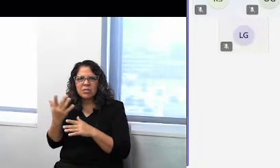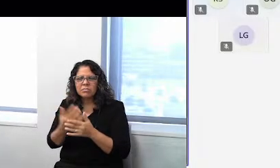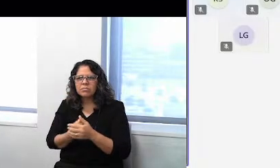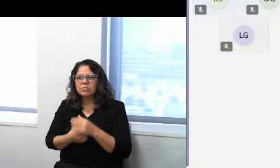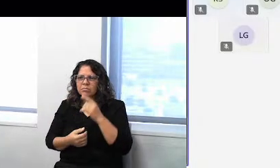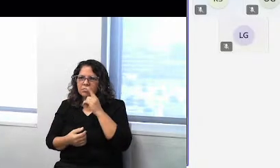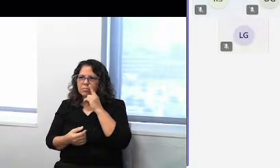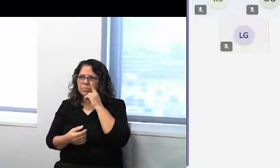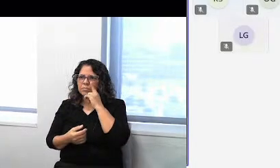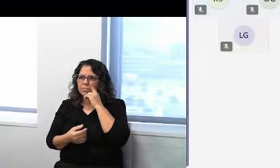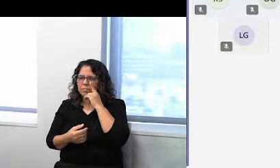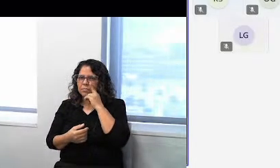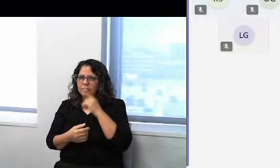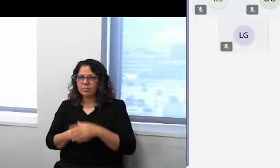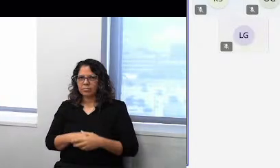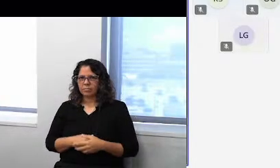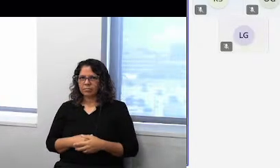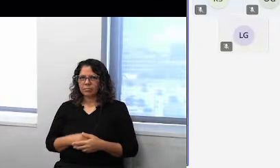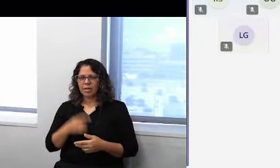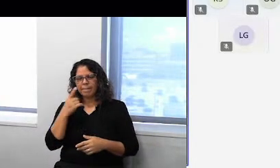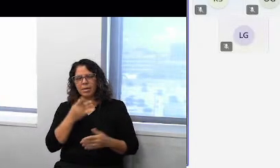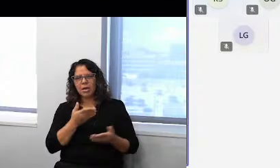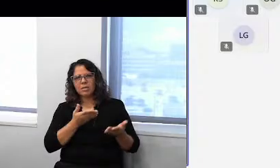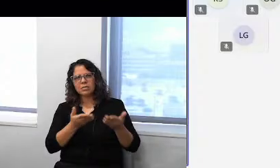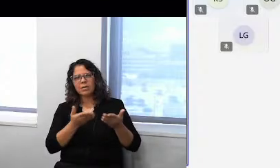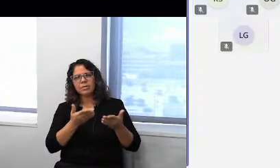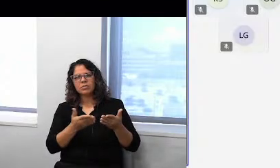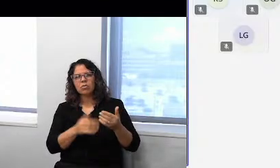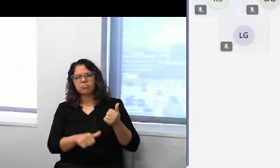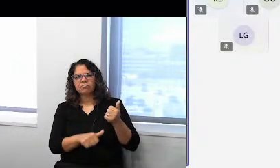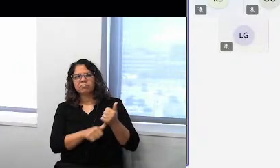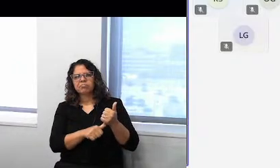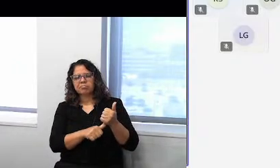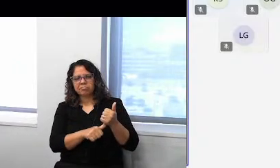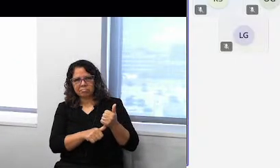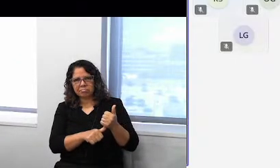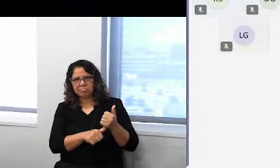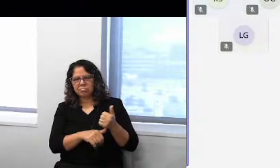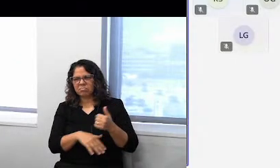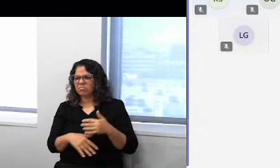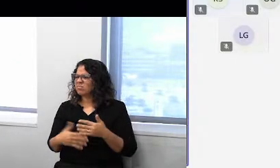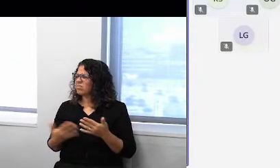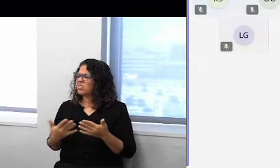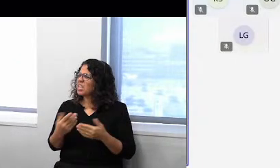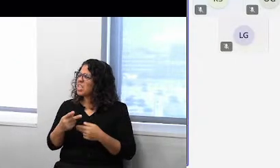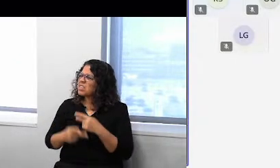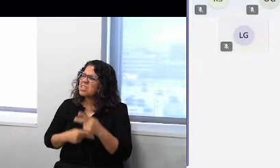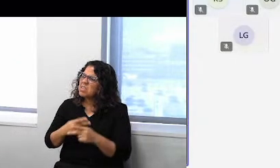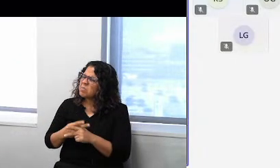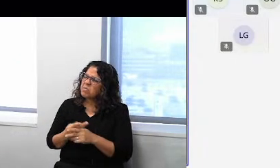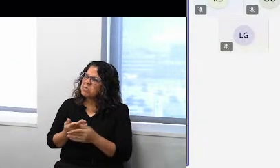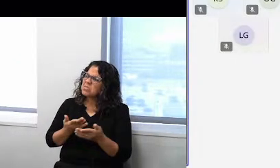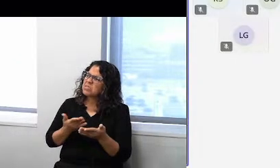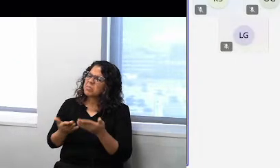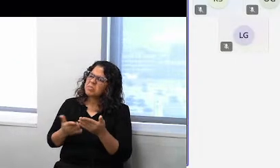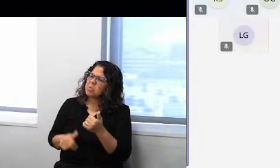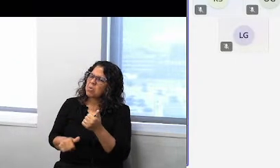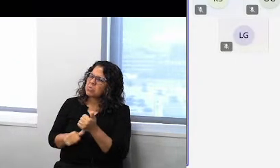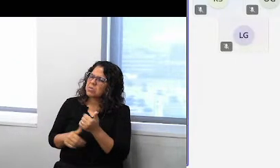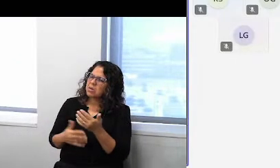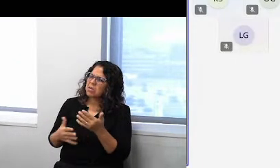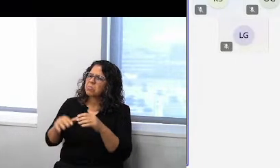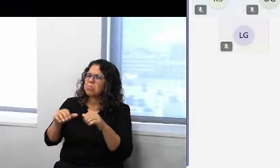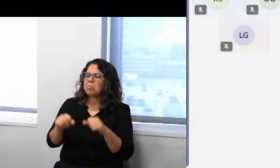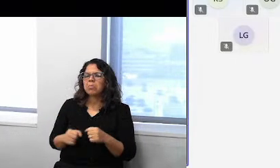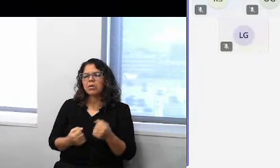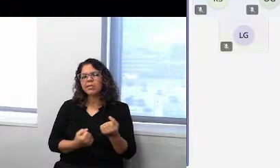ancillary services. Which ancillary services? It could be frequency support. It could be ramp rate support, as